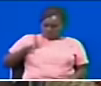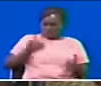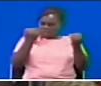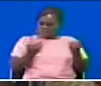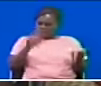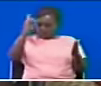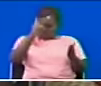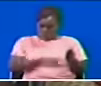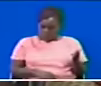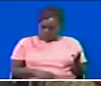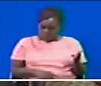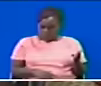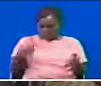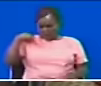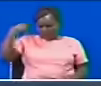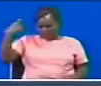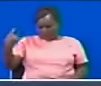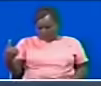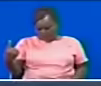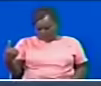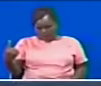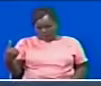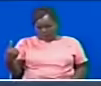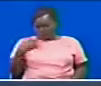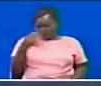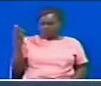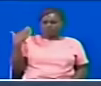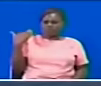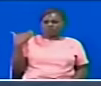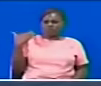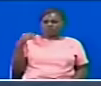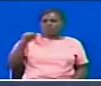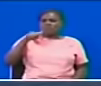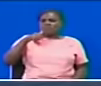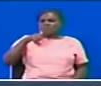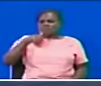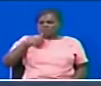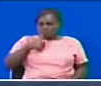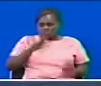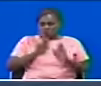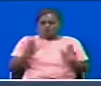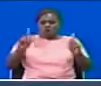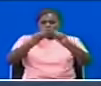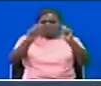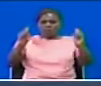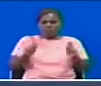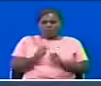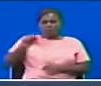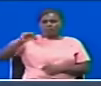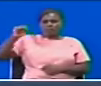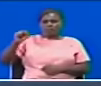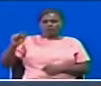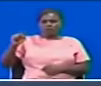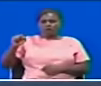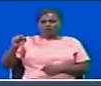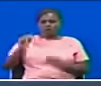women need is, number one, and I have said this before, Yvonne, a new non-ethnic political narrative. So let's have